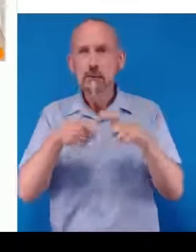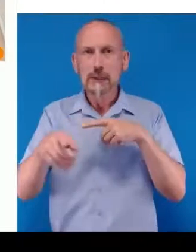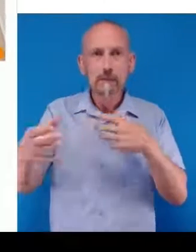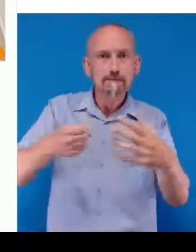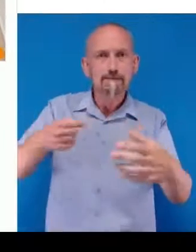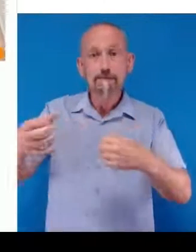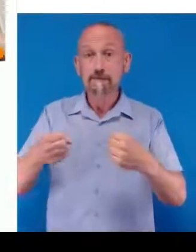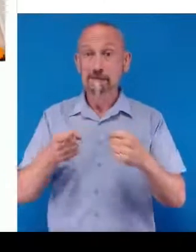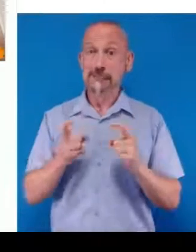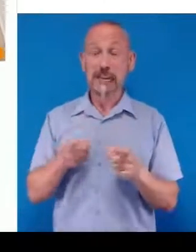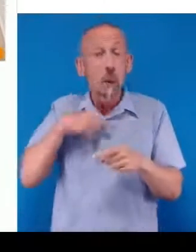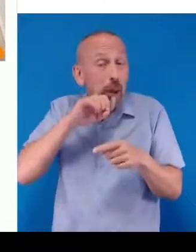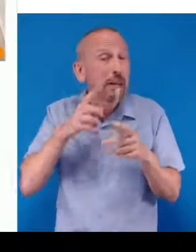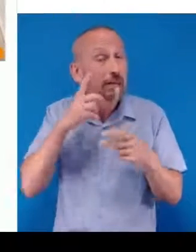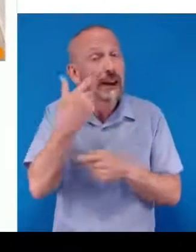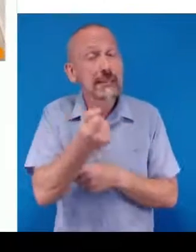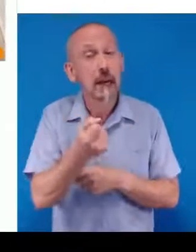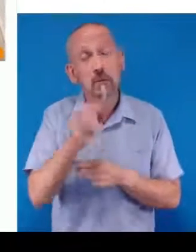out for you.